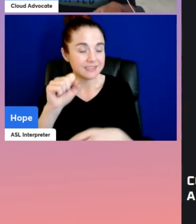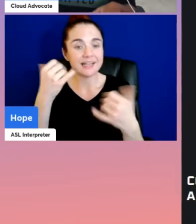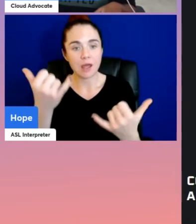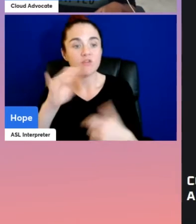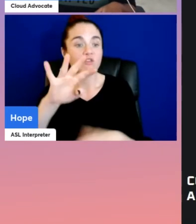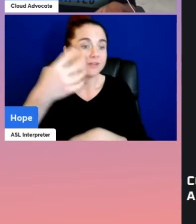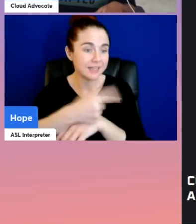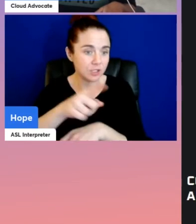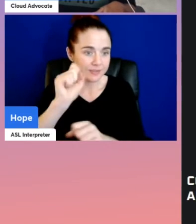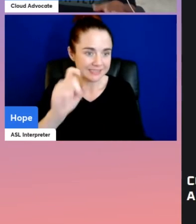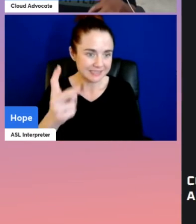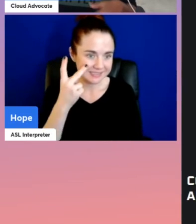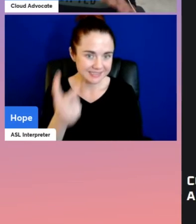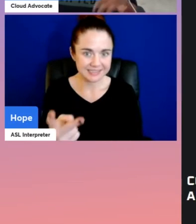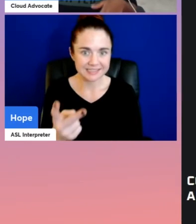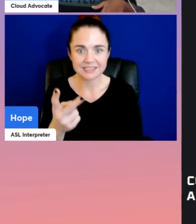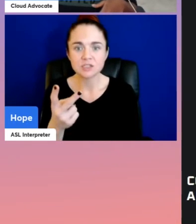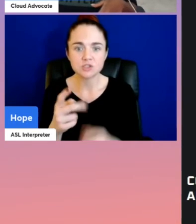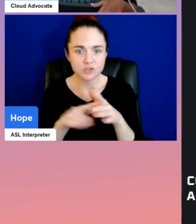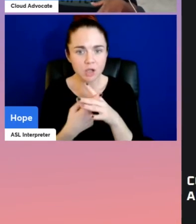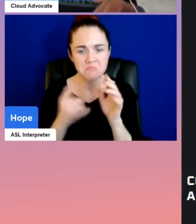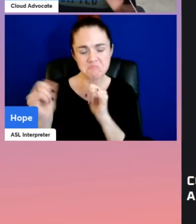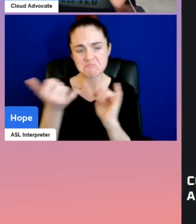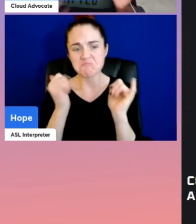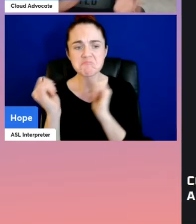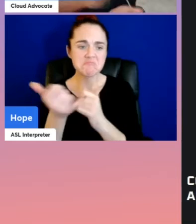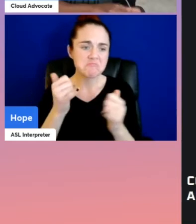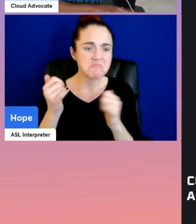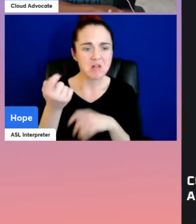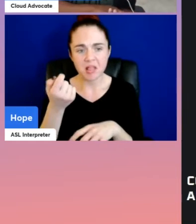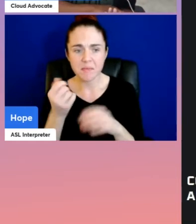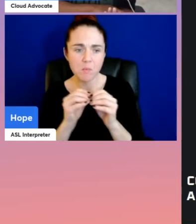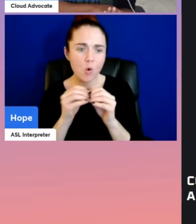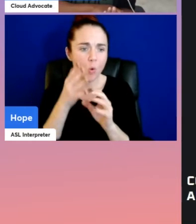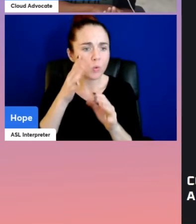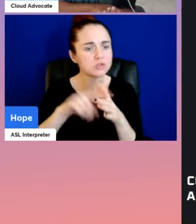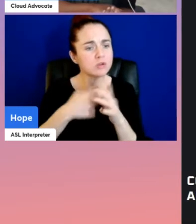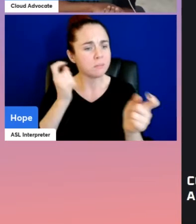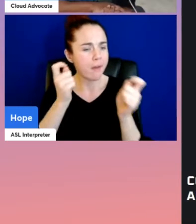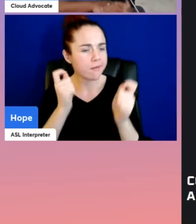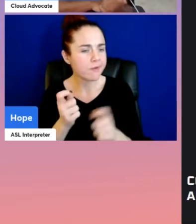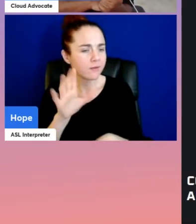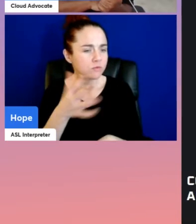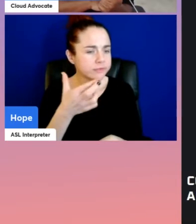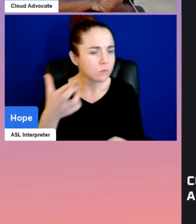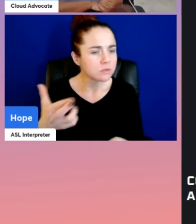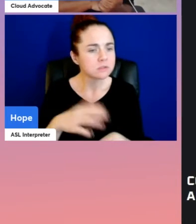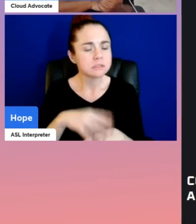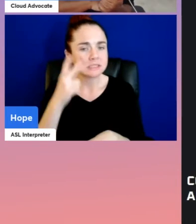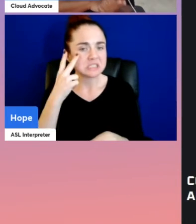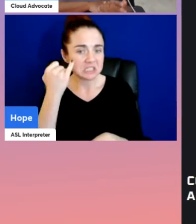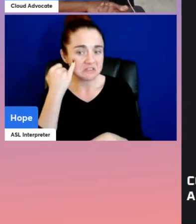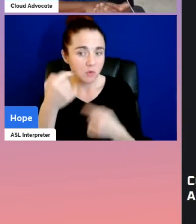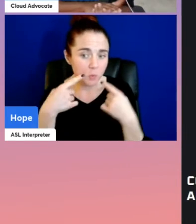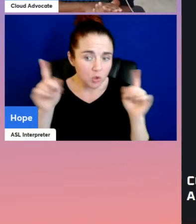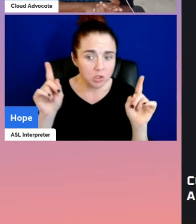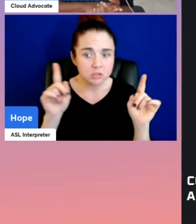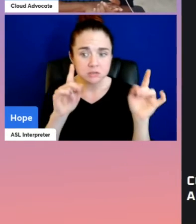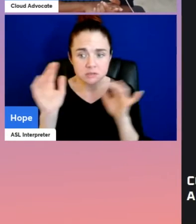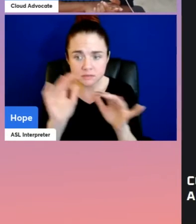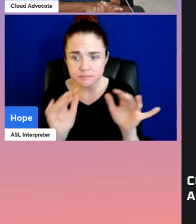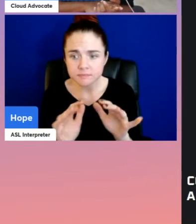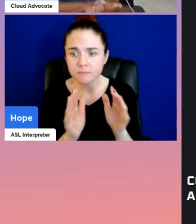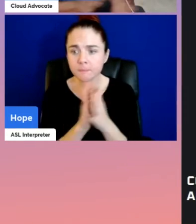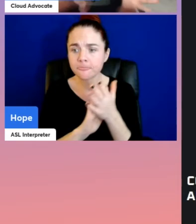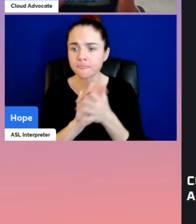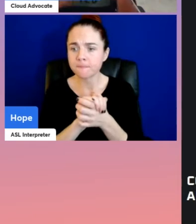said, this is when you kind of start playing around with it. You'll start modifying resources and seeing how that works out.